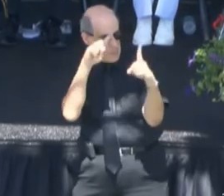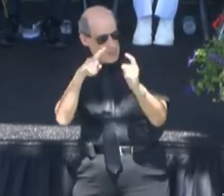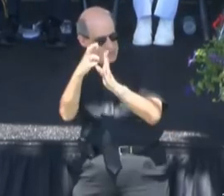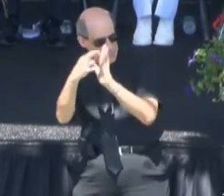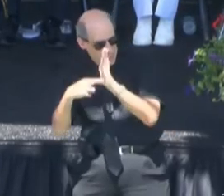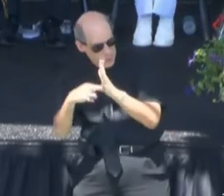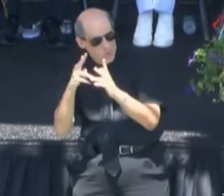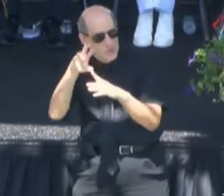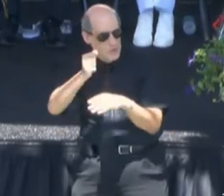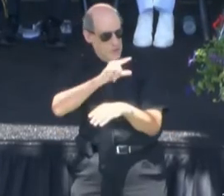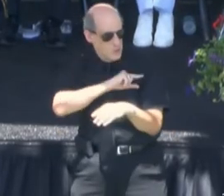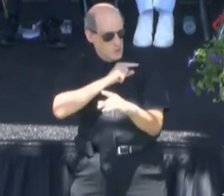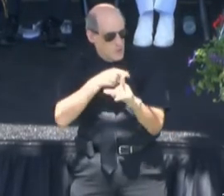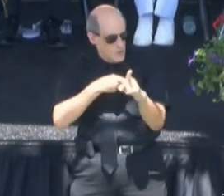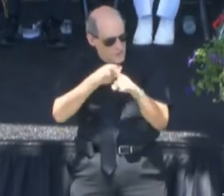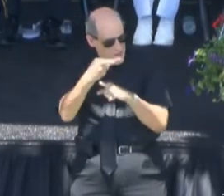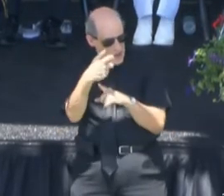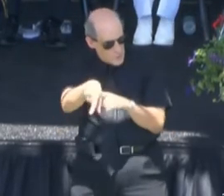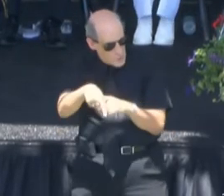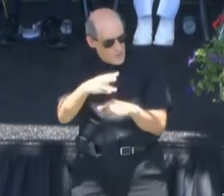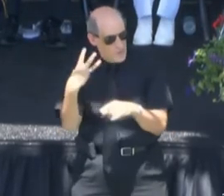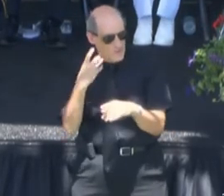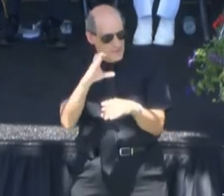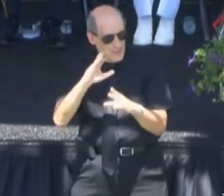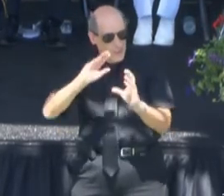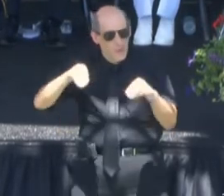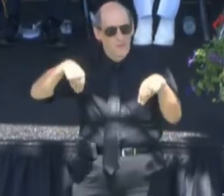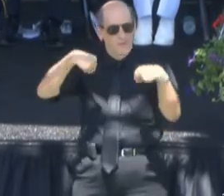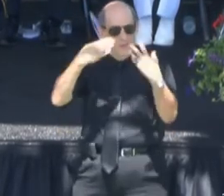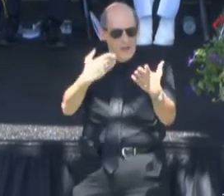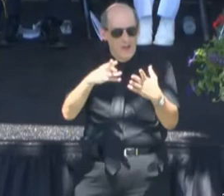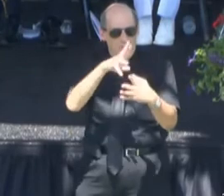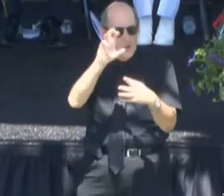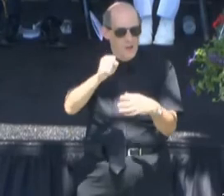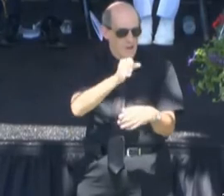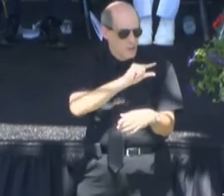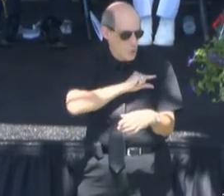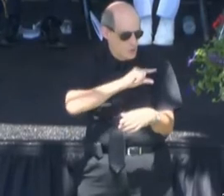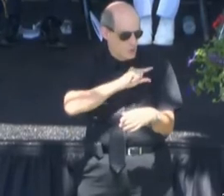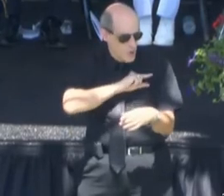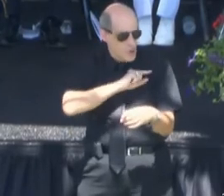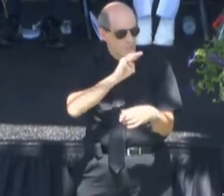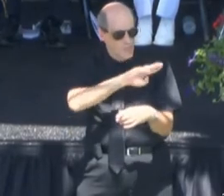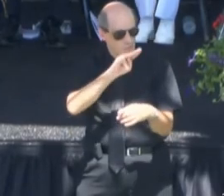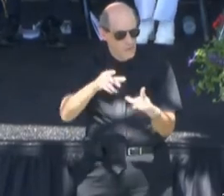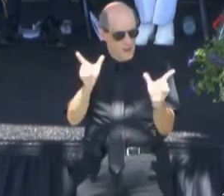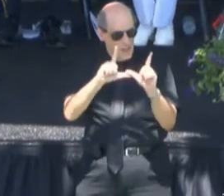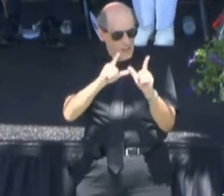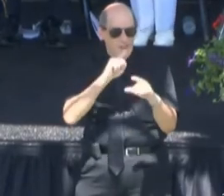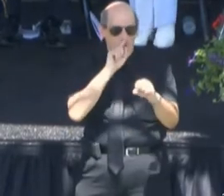Guard Headquarters, Washington, D.C., will administer the United States Coast Guard Merchant Marine License